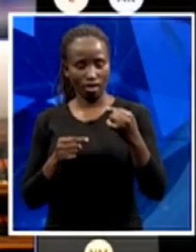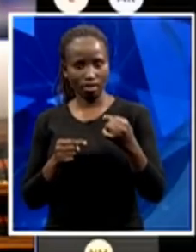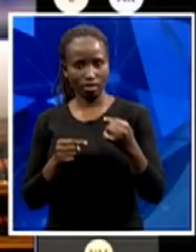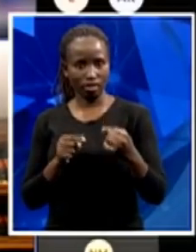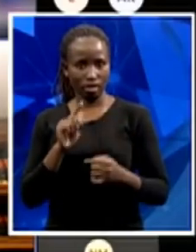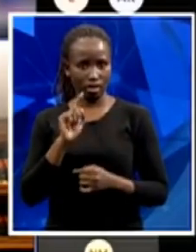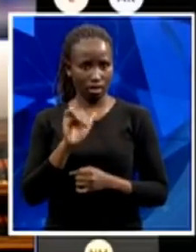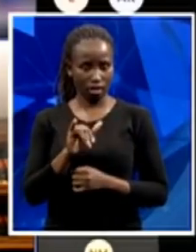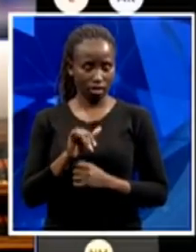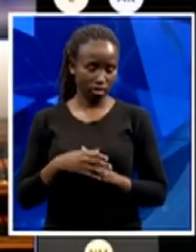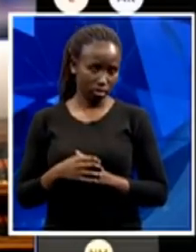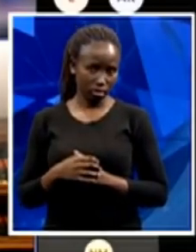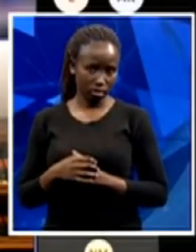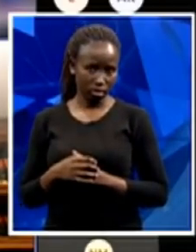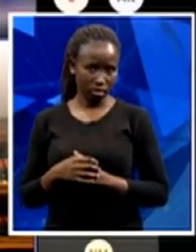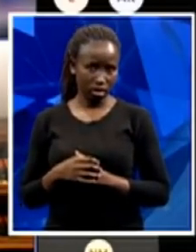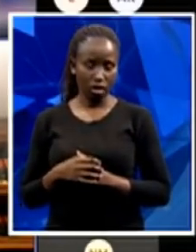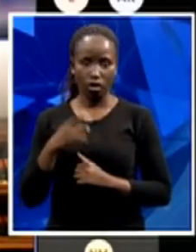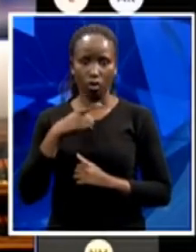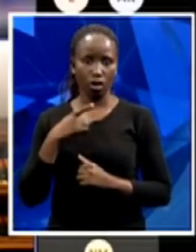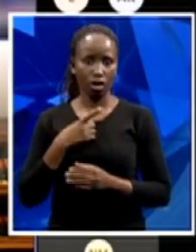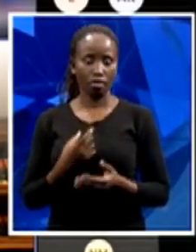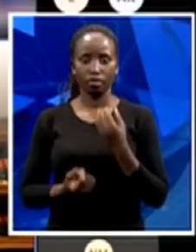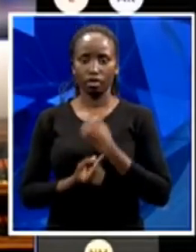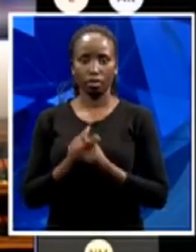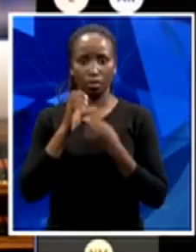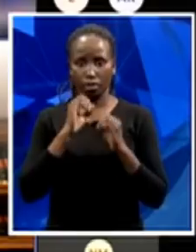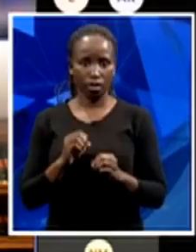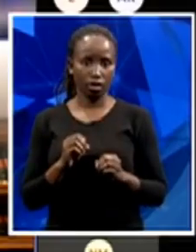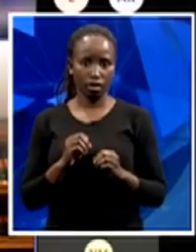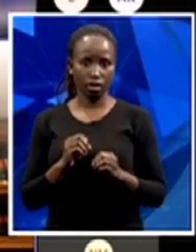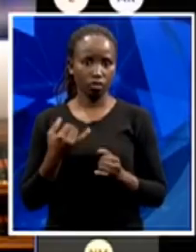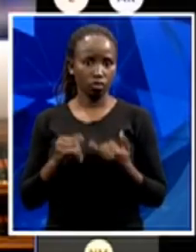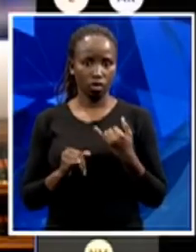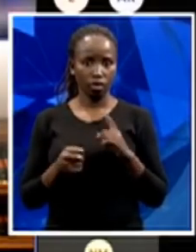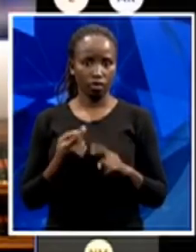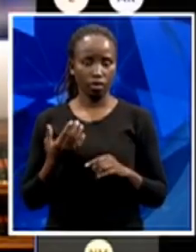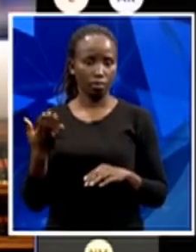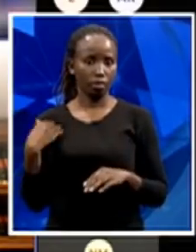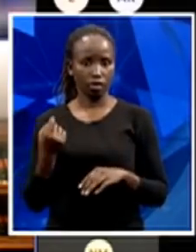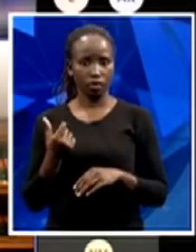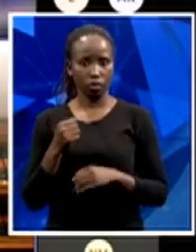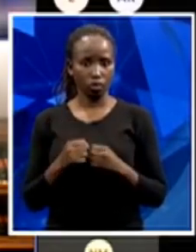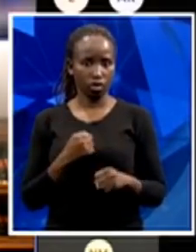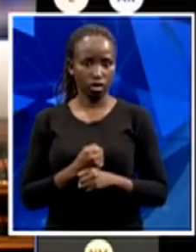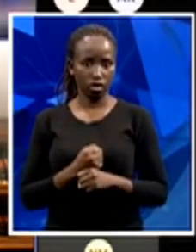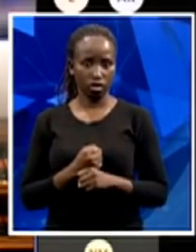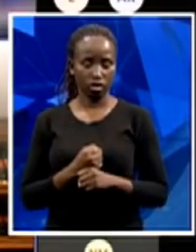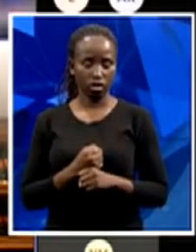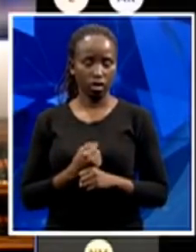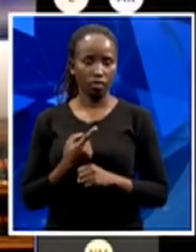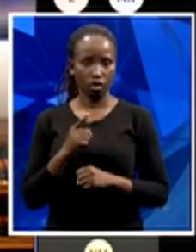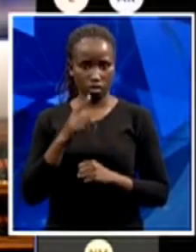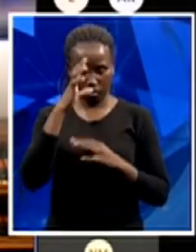anything substantive in the past few years to prosecute those proceedings. And finally, the ANC opposes the application